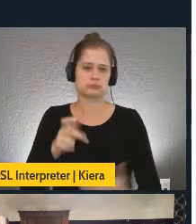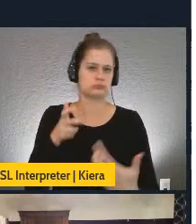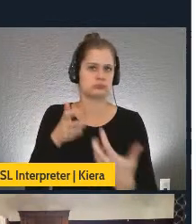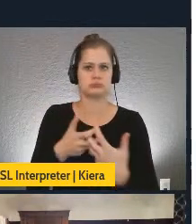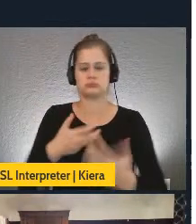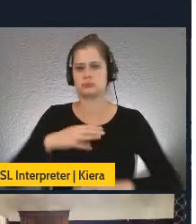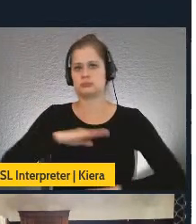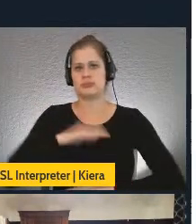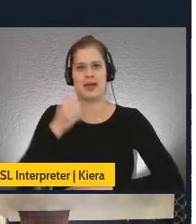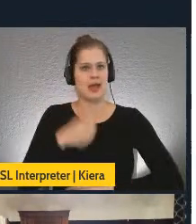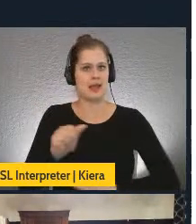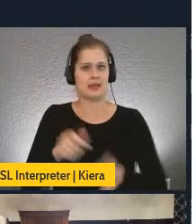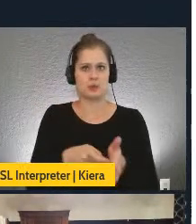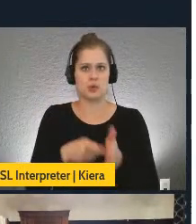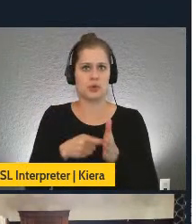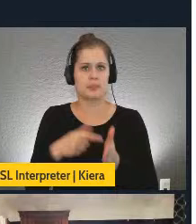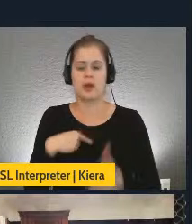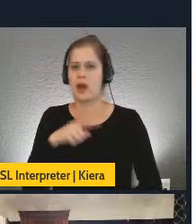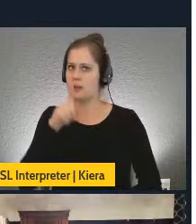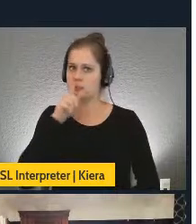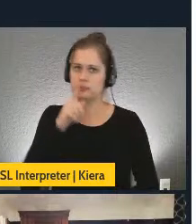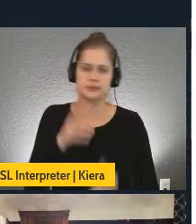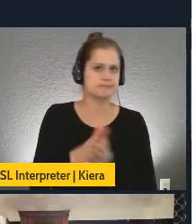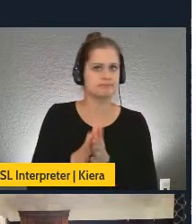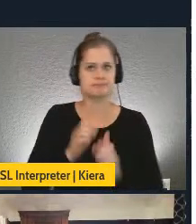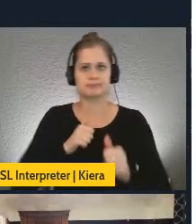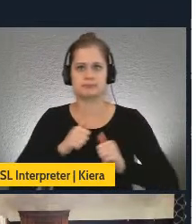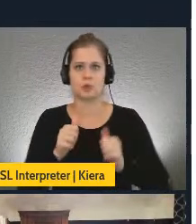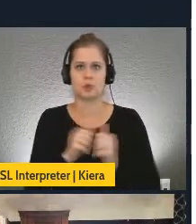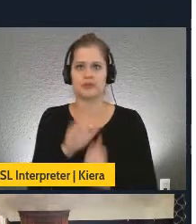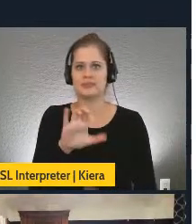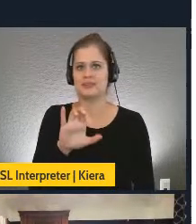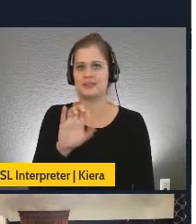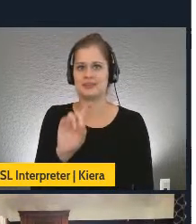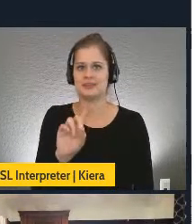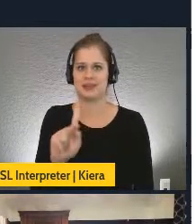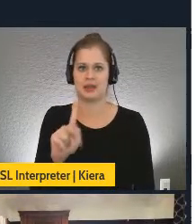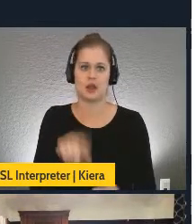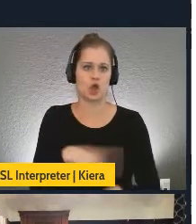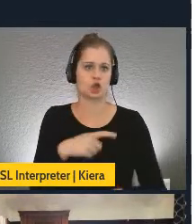I'm super bullish on CDK long term.